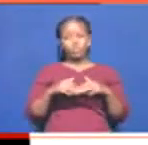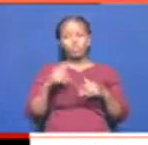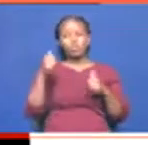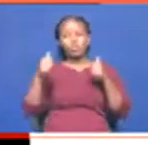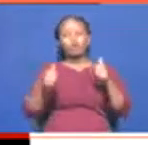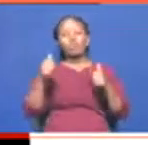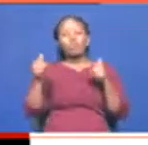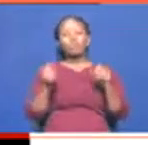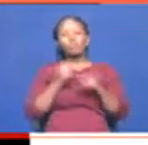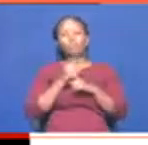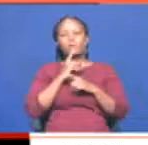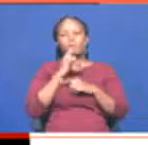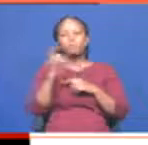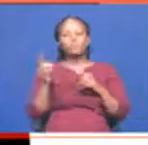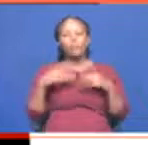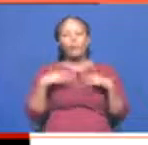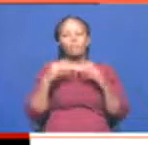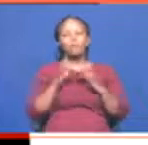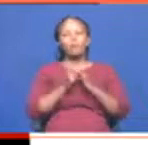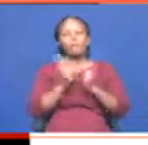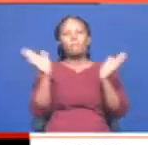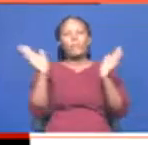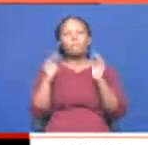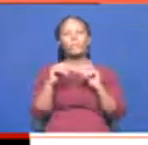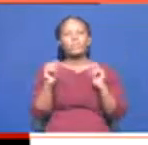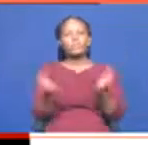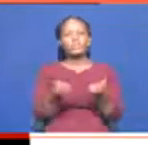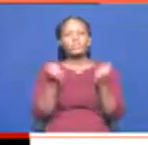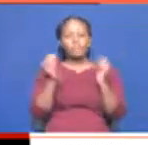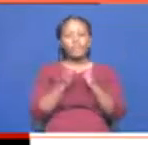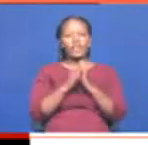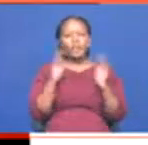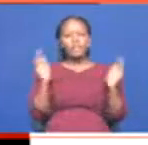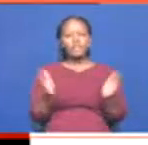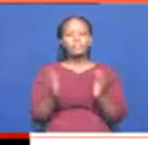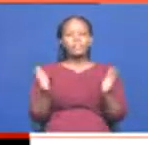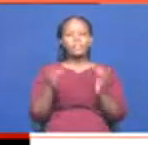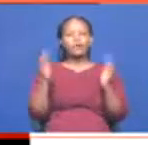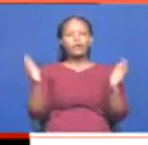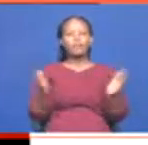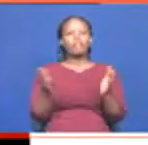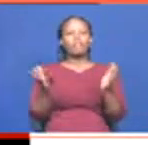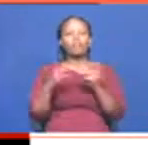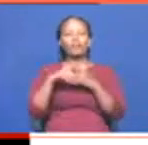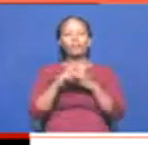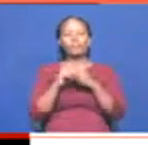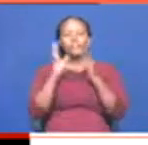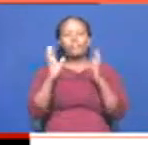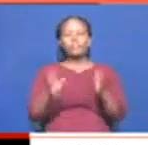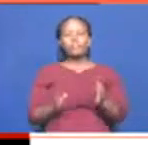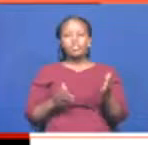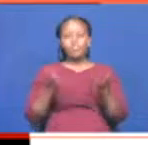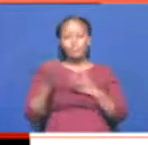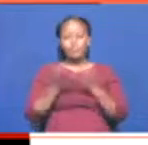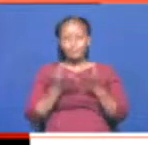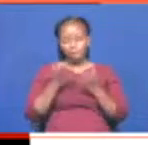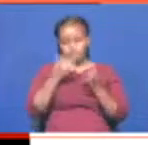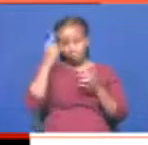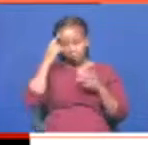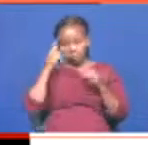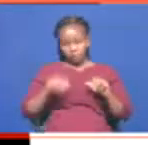ensure public safety and welfare in the engineering services for sustainable